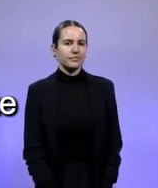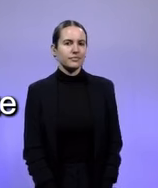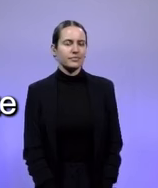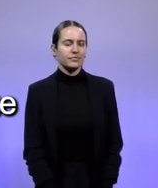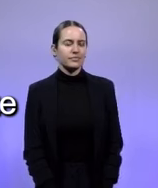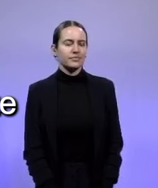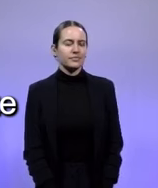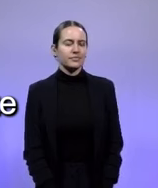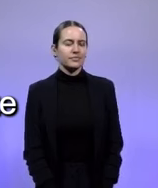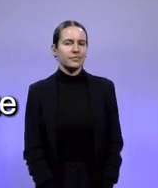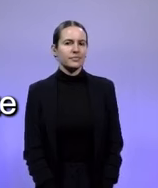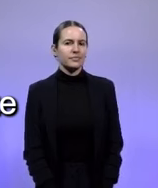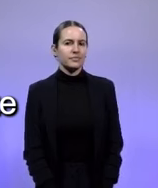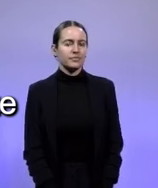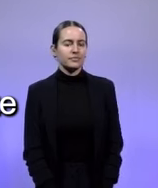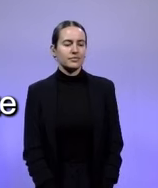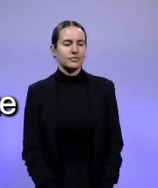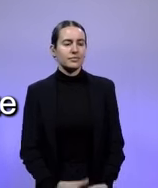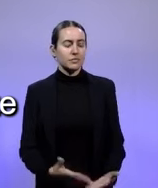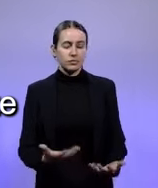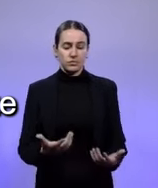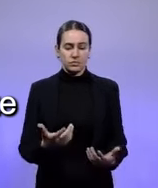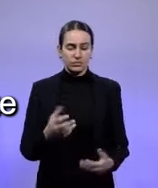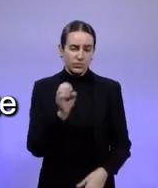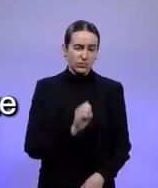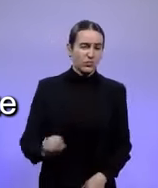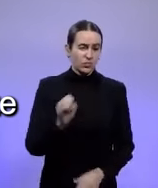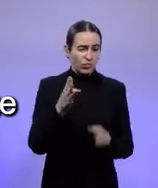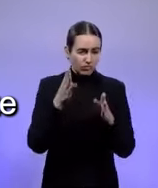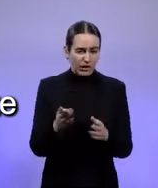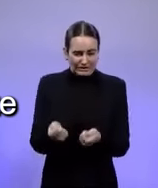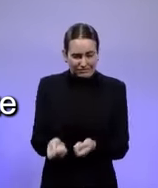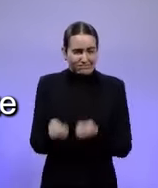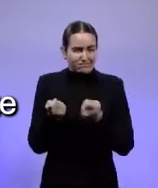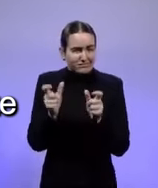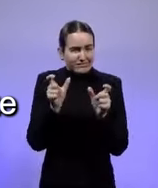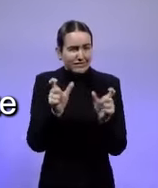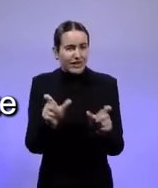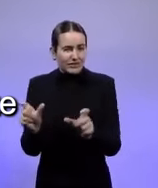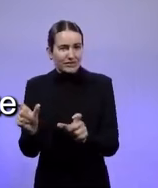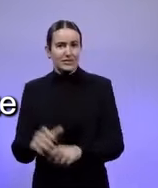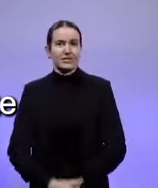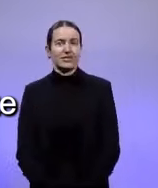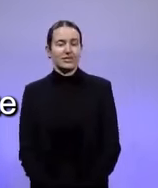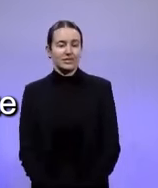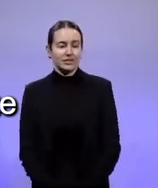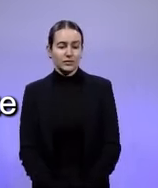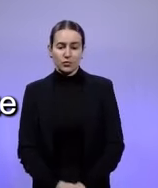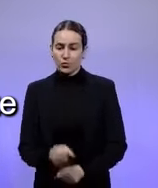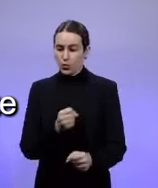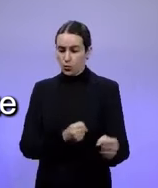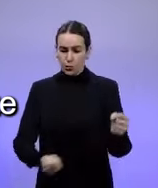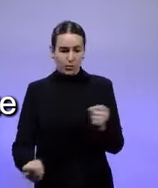We cannot live under illusions. No one will take our place in this fight for our